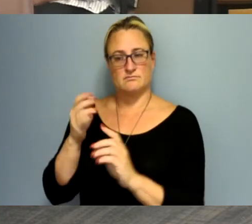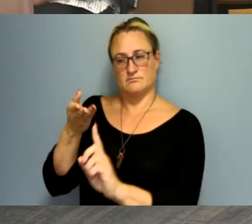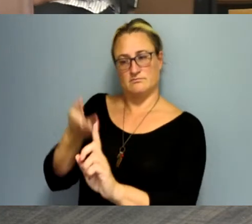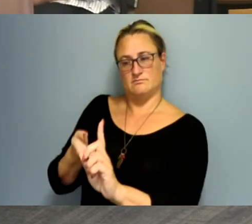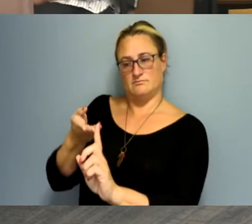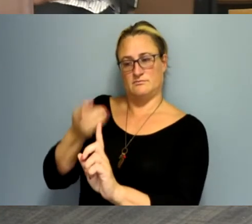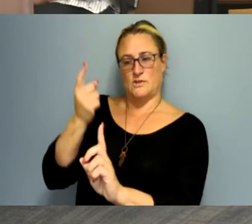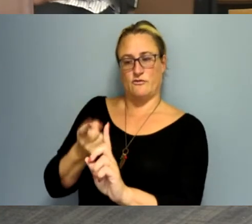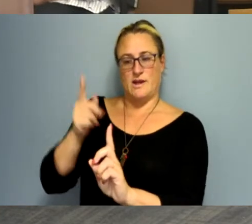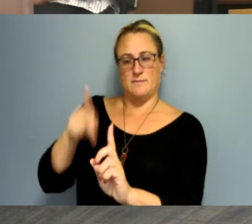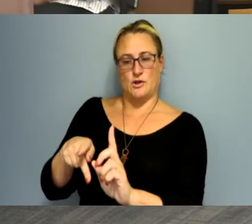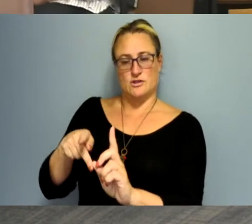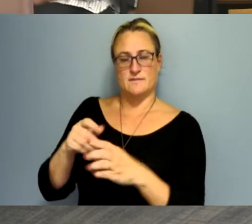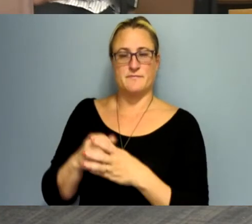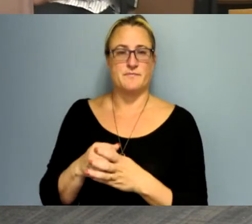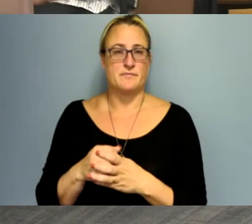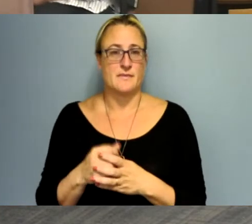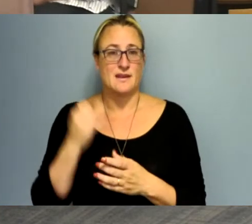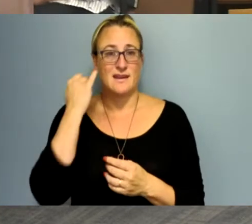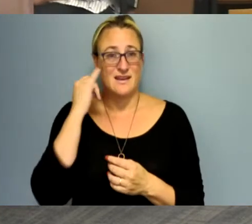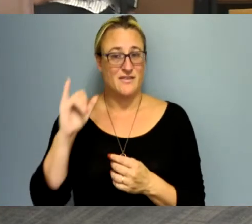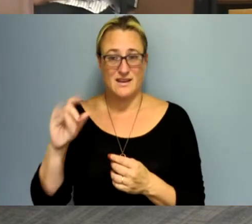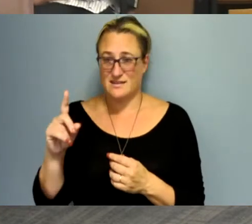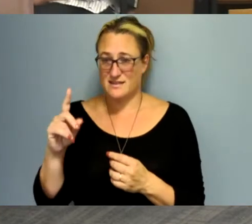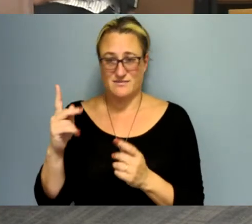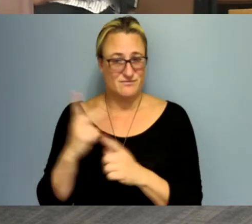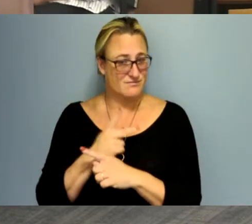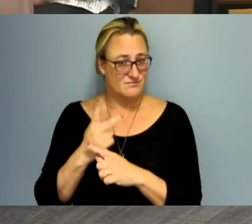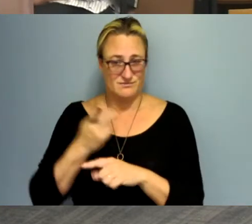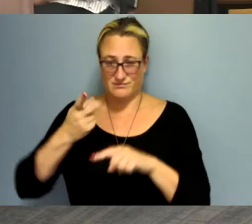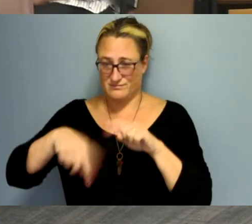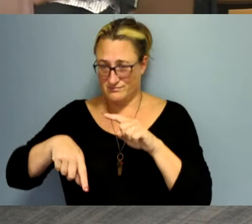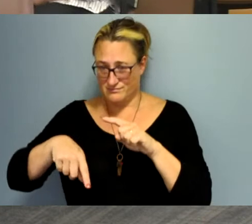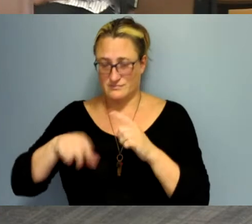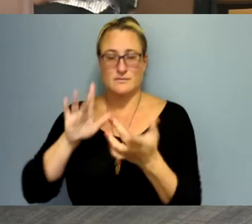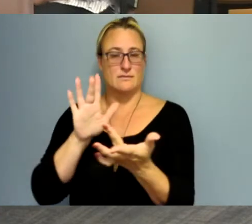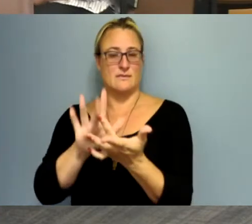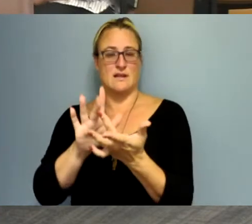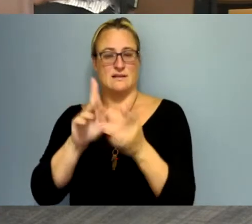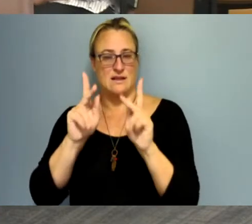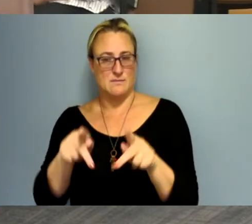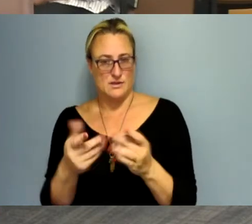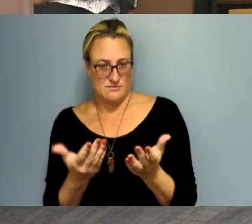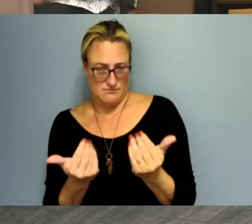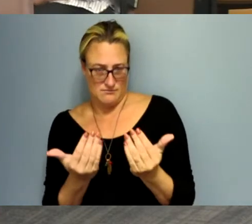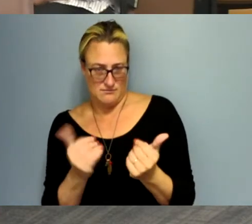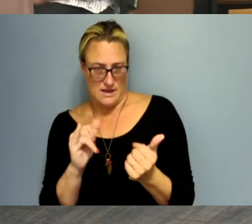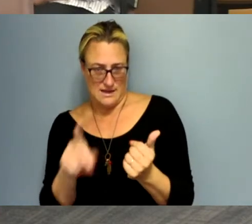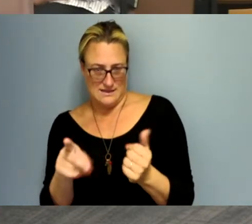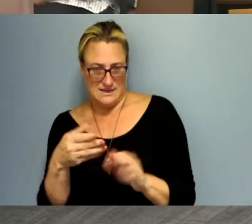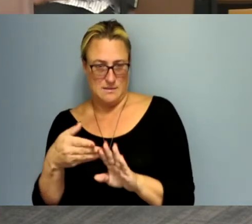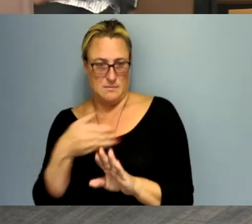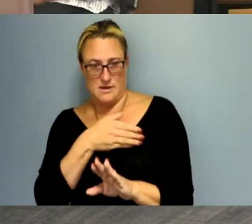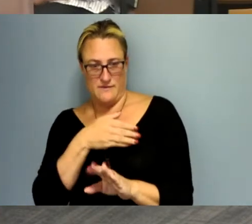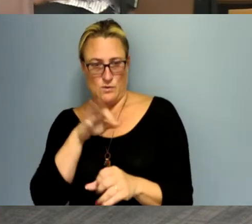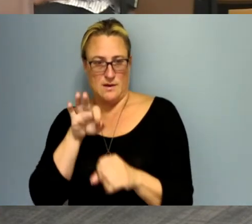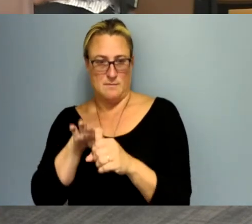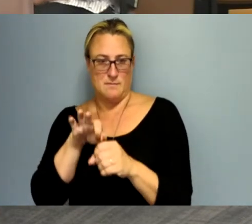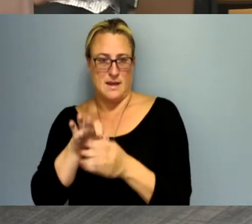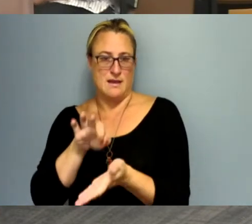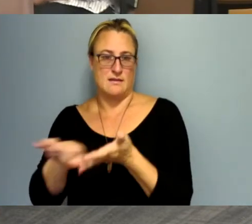voter. And if ID is lacking and we can't figure it out, we reach out to that voter and make sure we verify the ID prior to that ballot being counted.